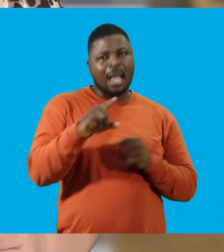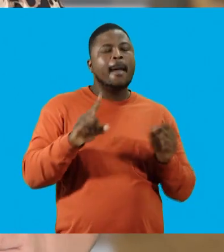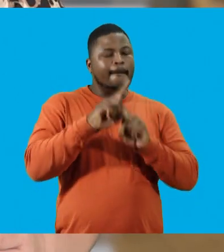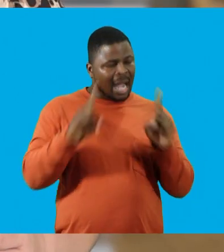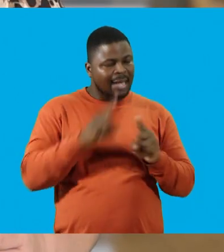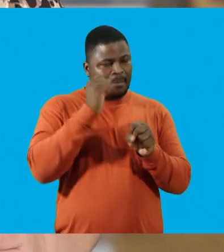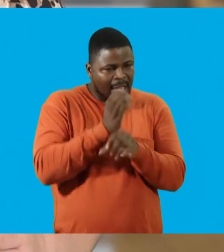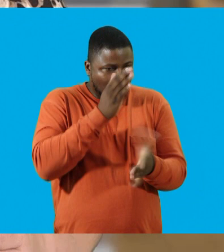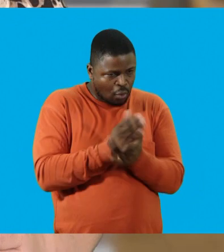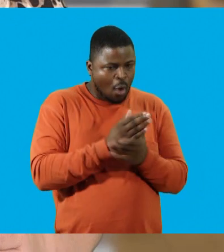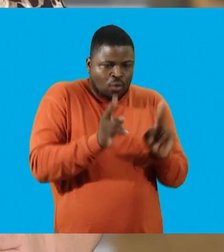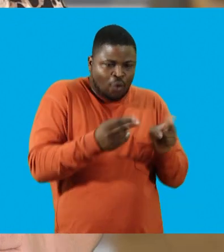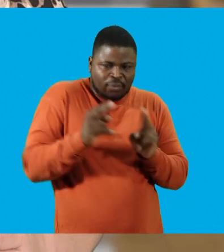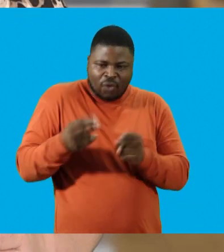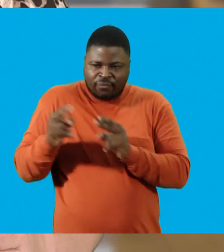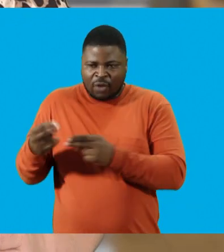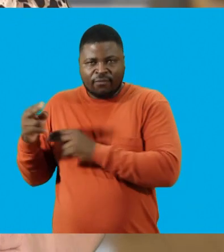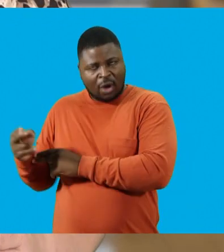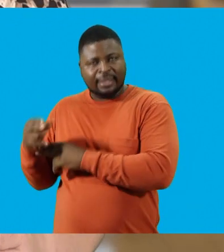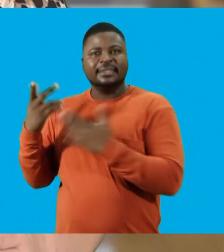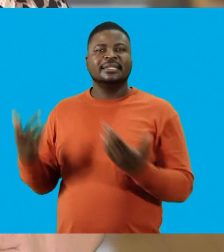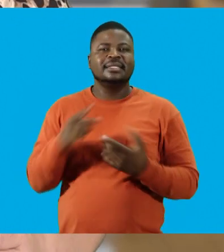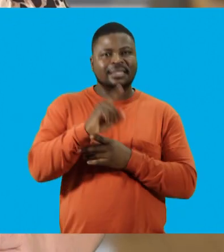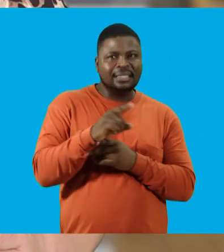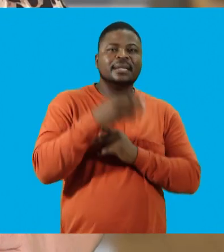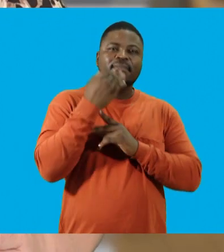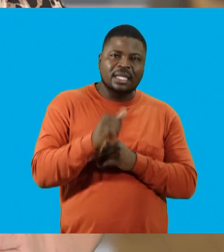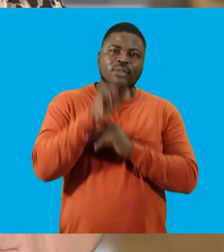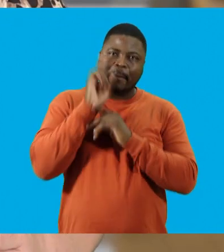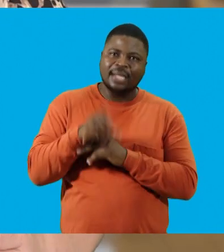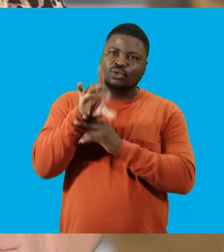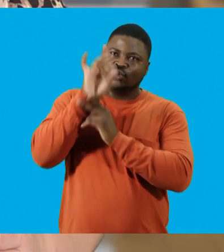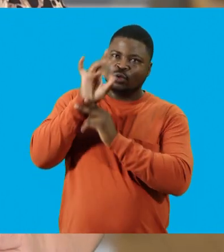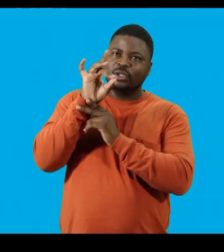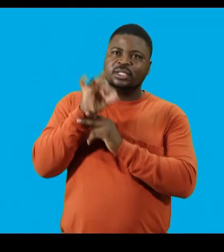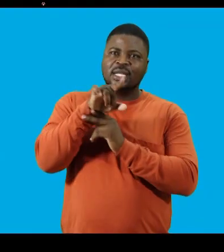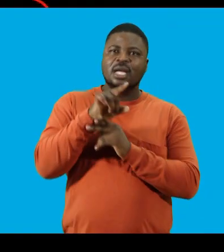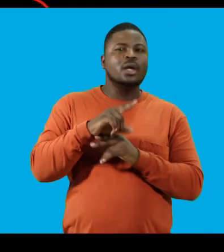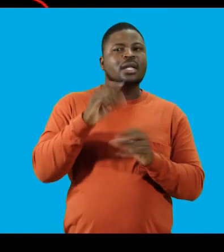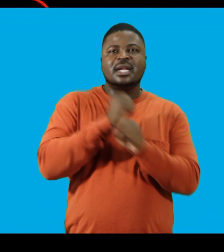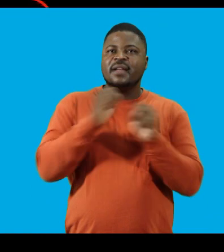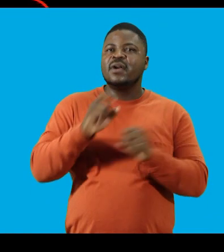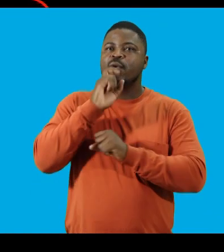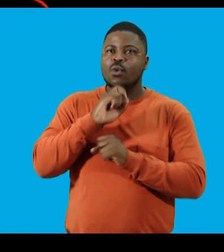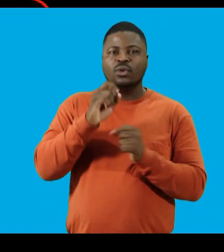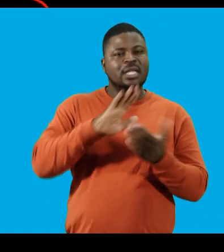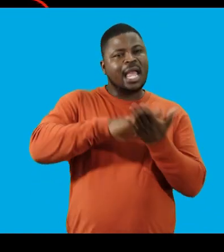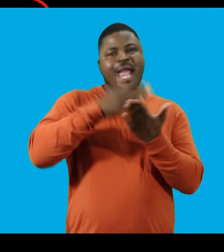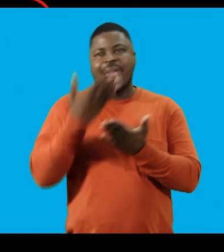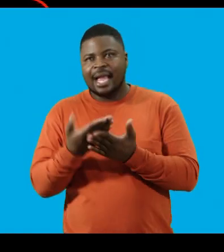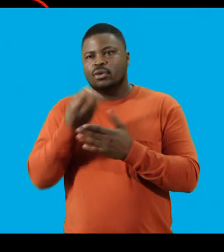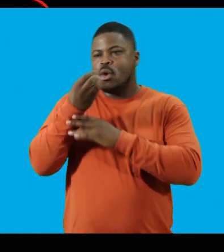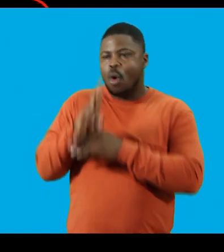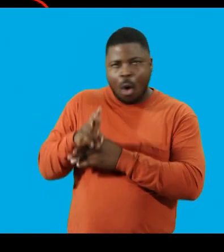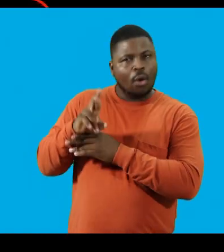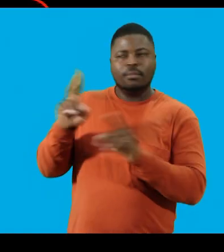strong point. Choose one solution and never use and or. Remember,